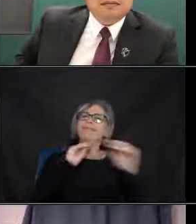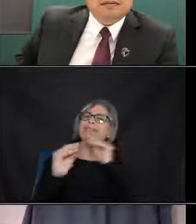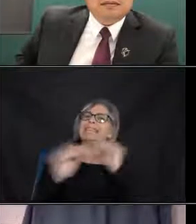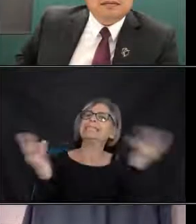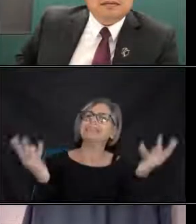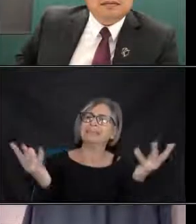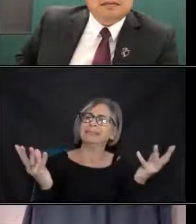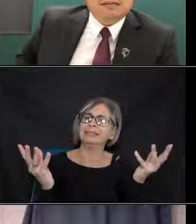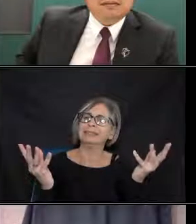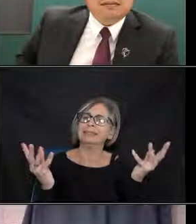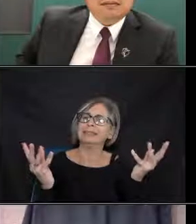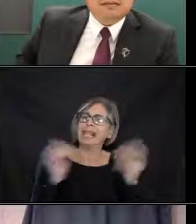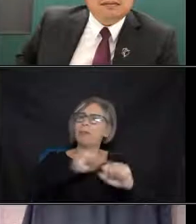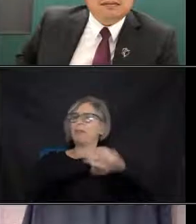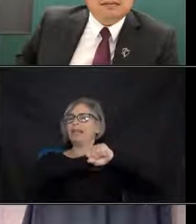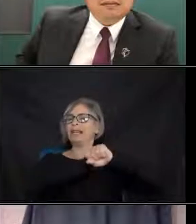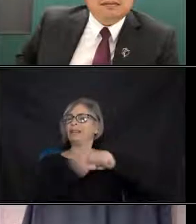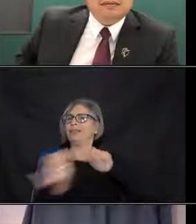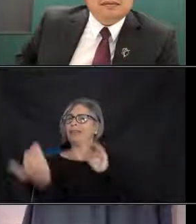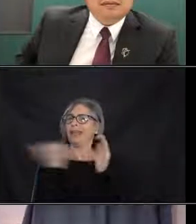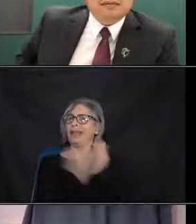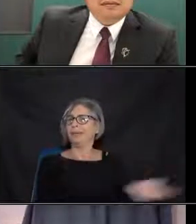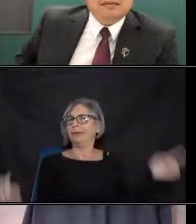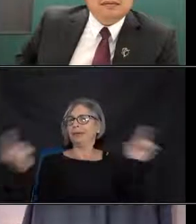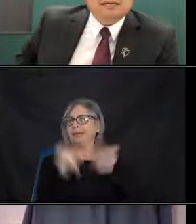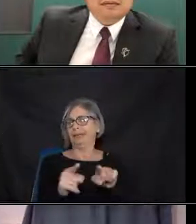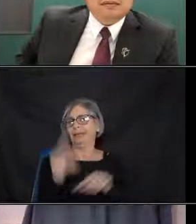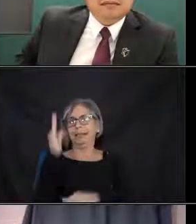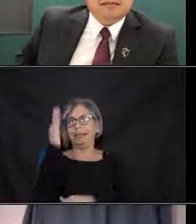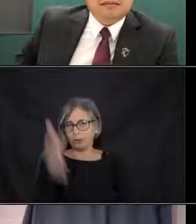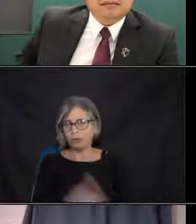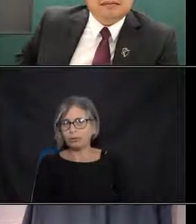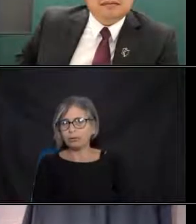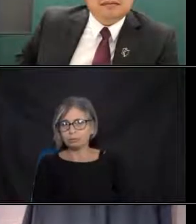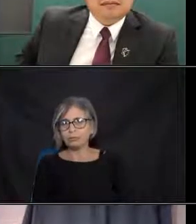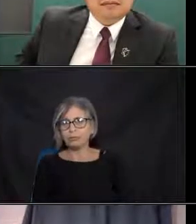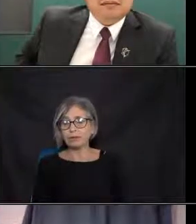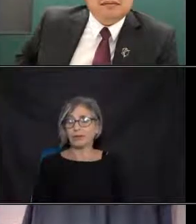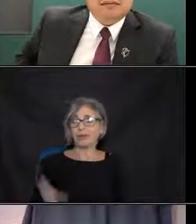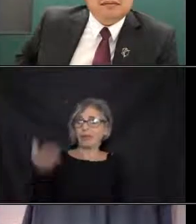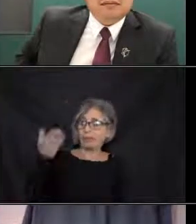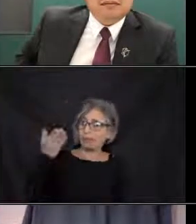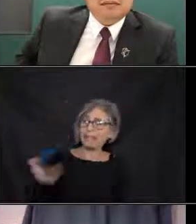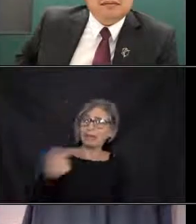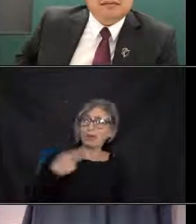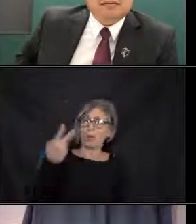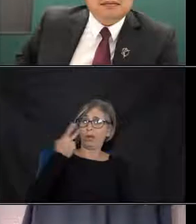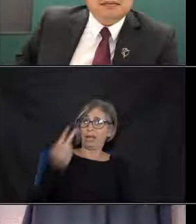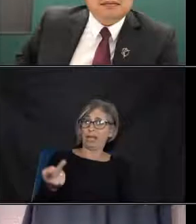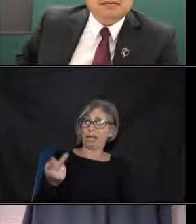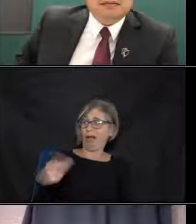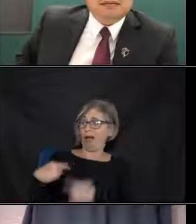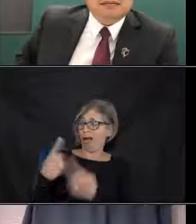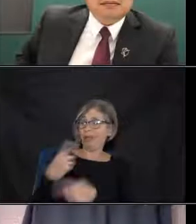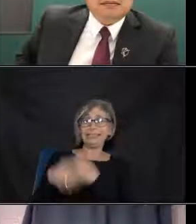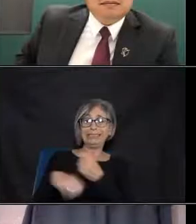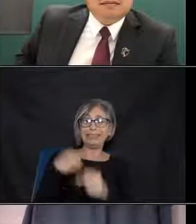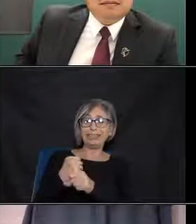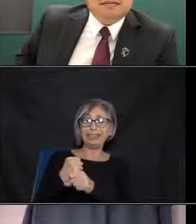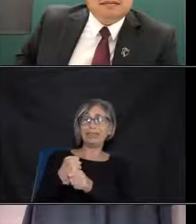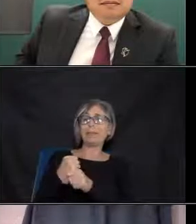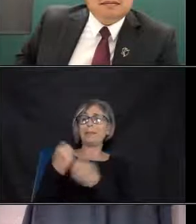and prevent it from happening again in the future. This is what I saw this this year and these past